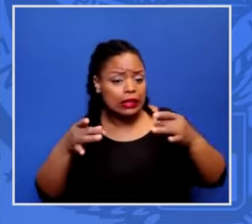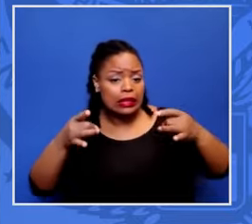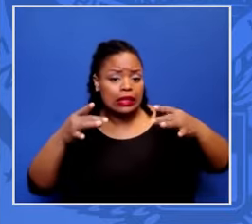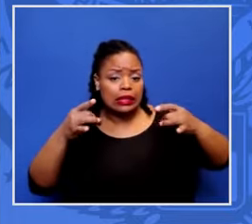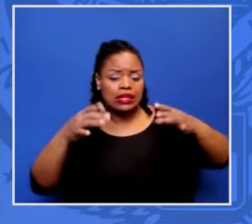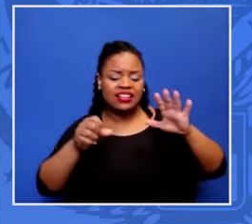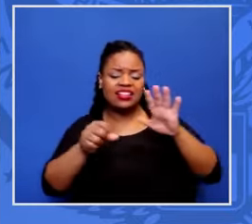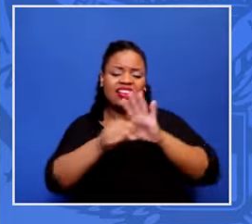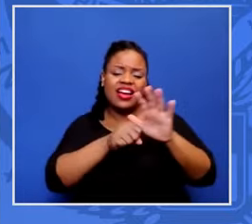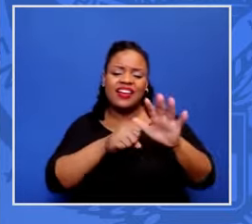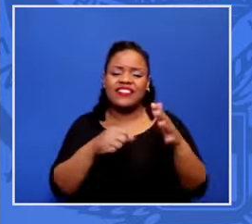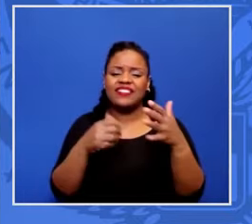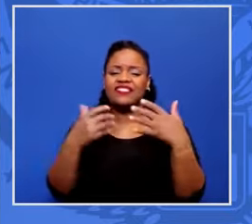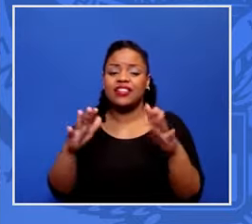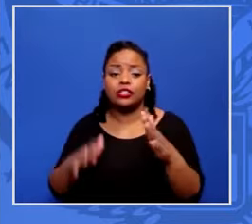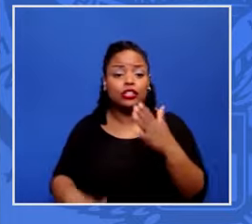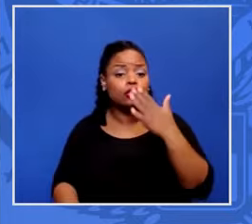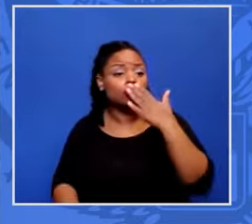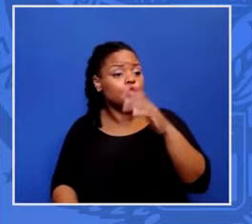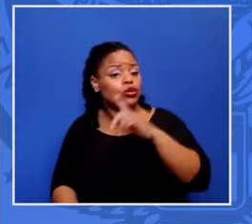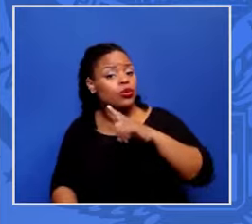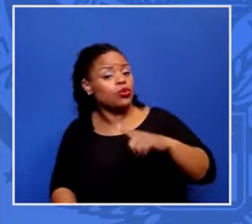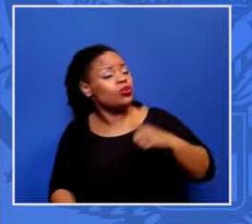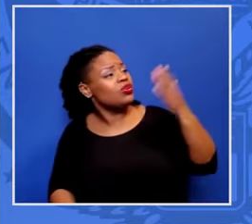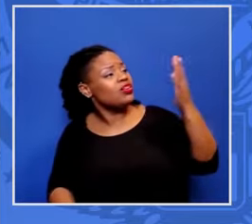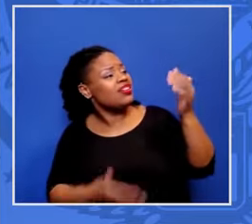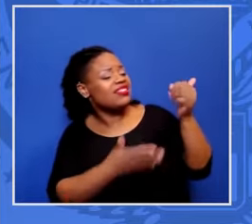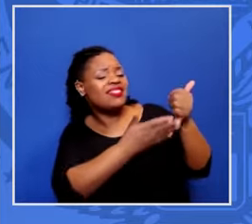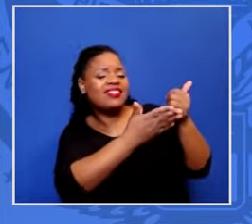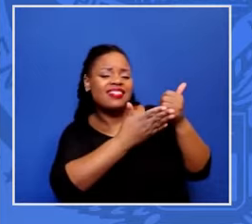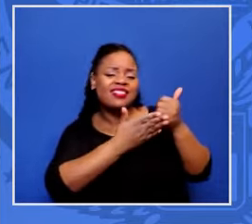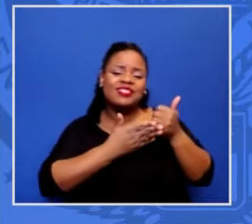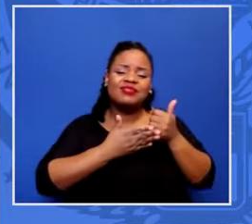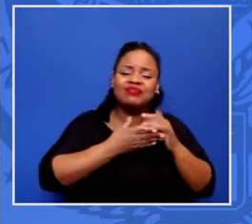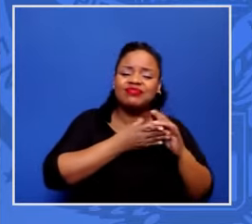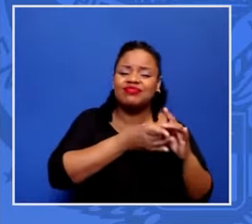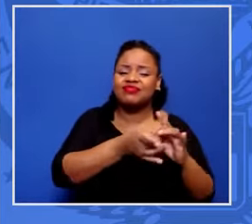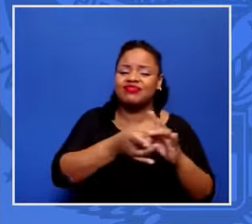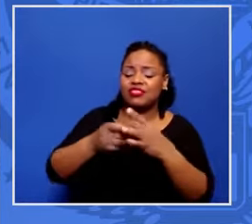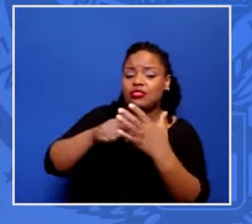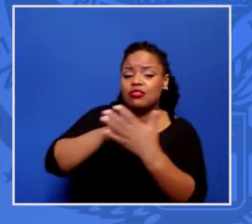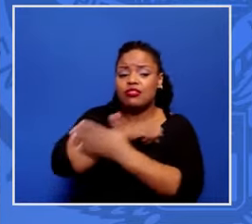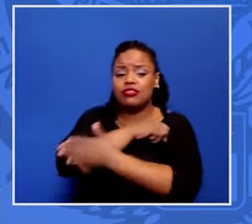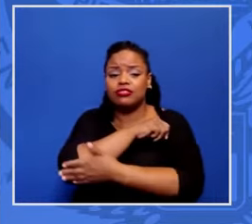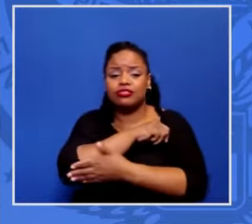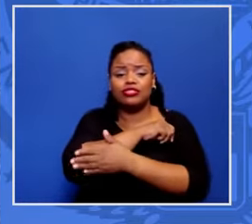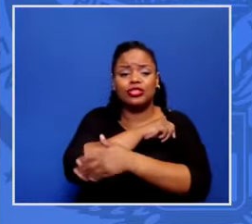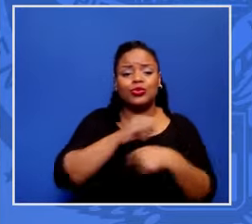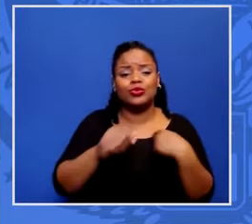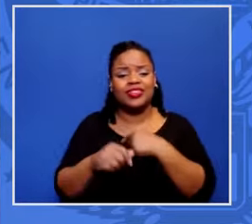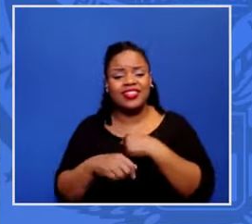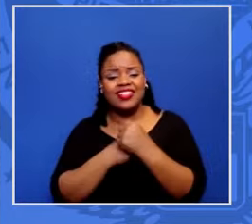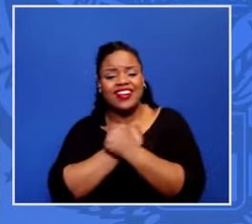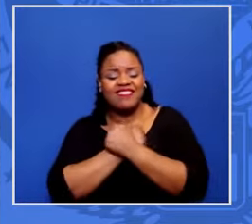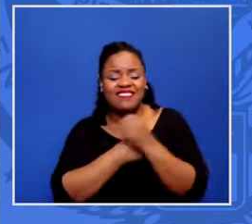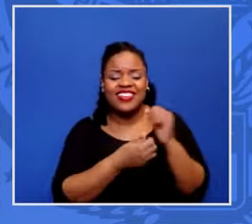reunite us to this country that we love. Undivided. Oh